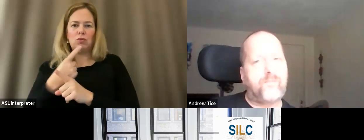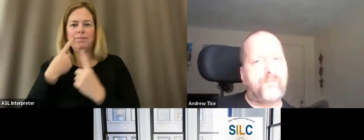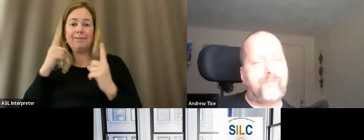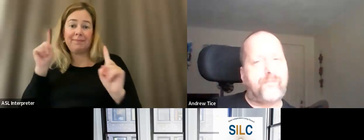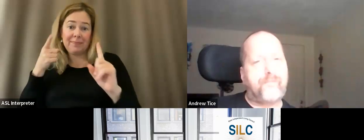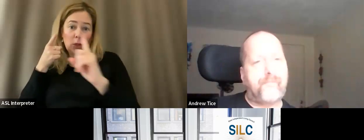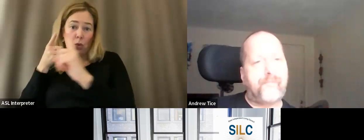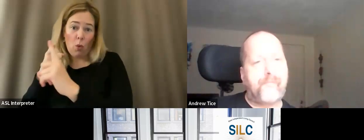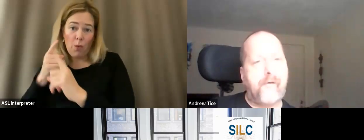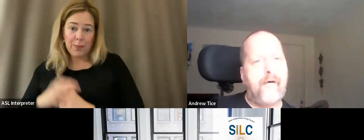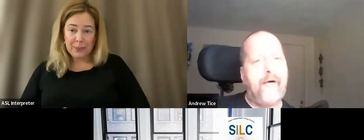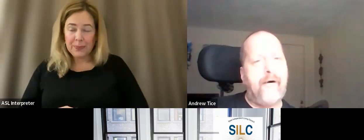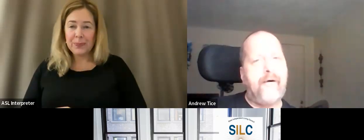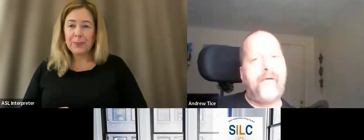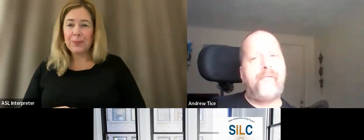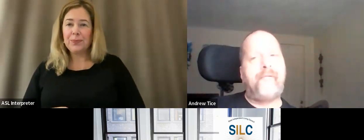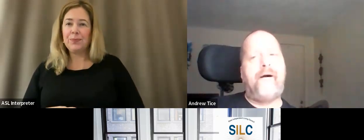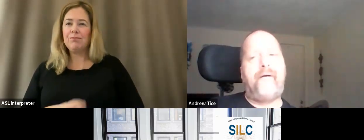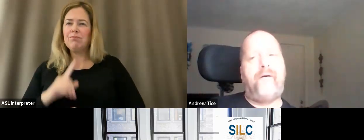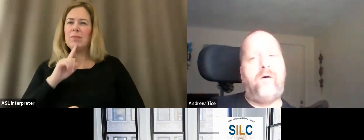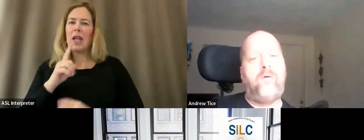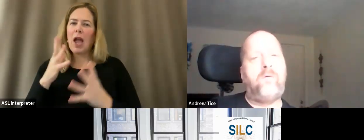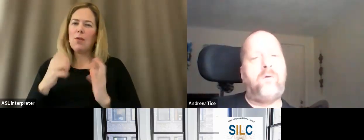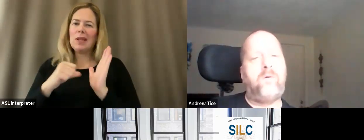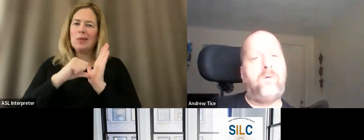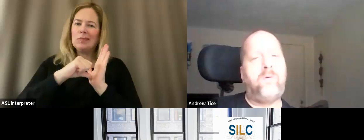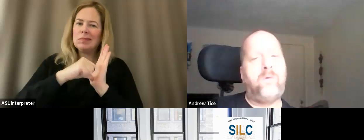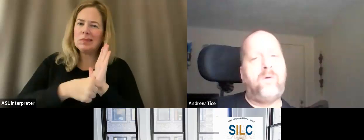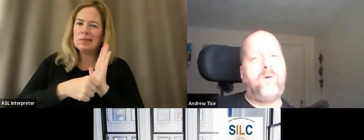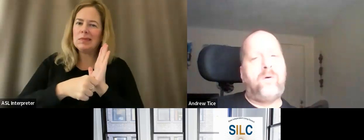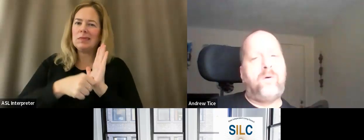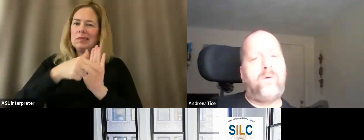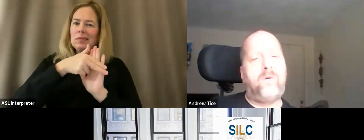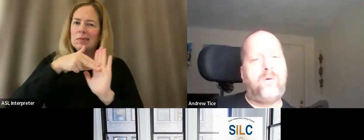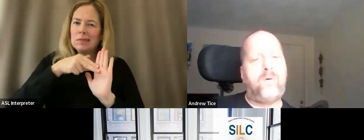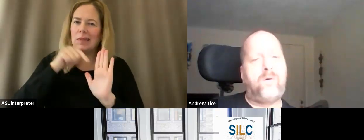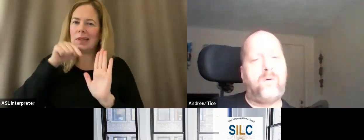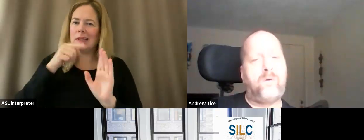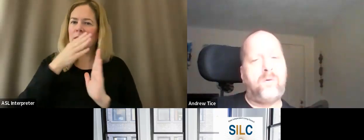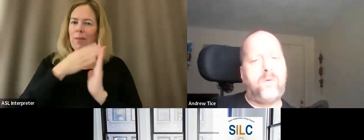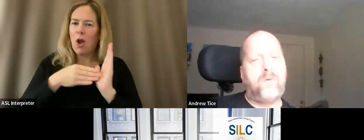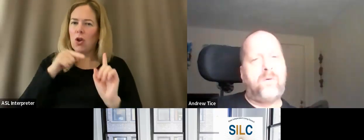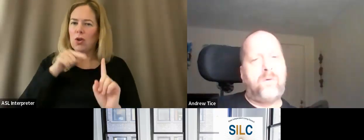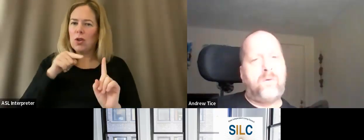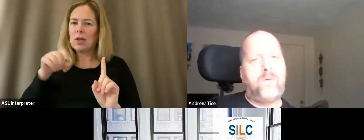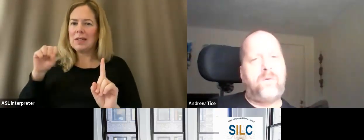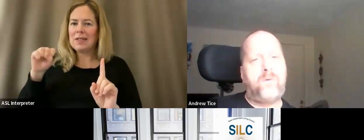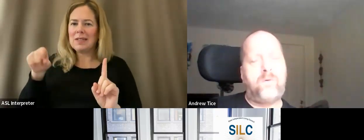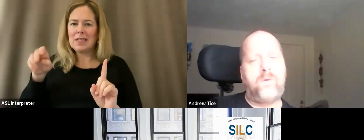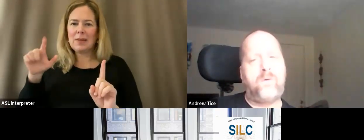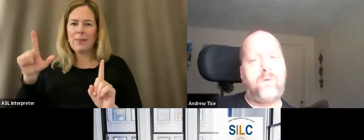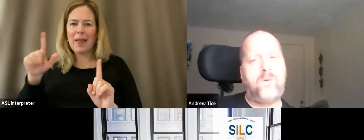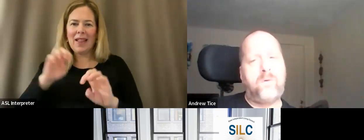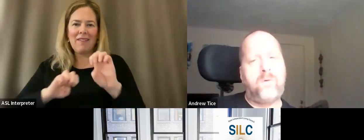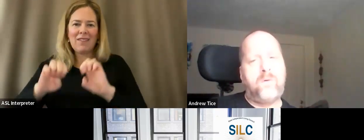Okay. I really, really want to highlight this part of it. The SPIL evaluation is not a Center